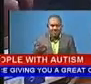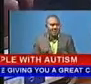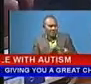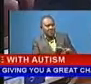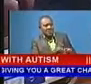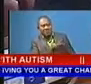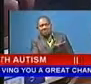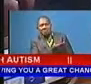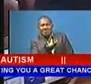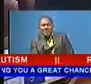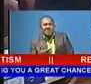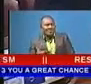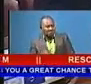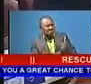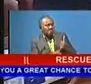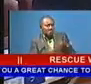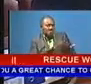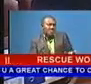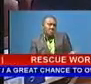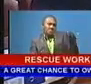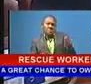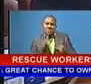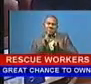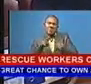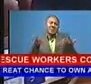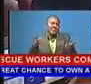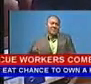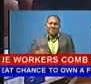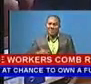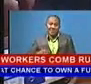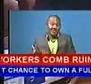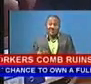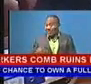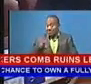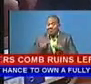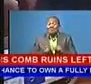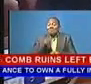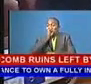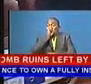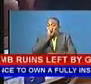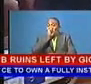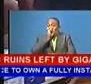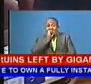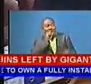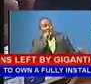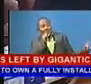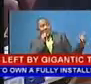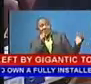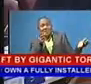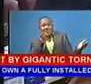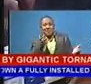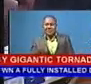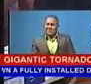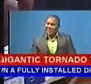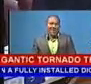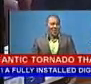this proceedings, and if I think there's some assistance that I can provide in terms of information, I should not be disentitled simply because, in your